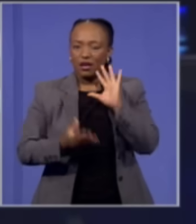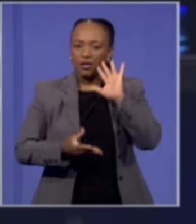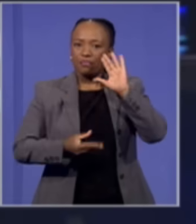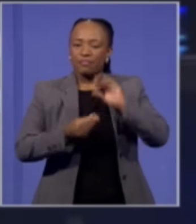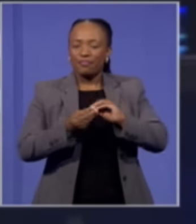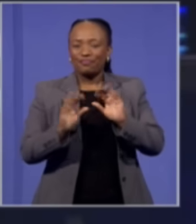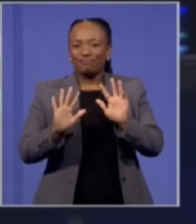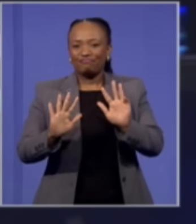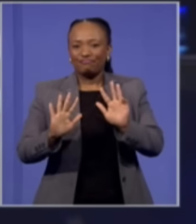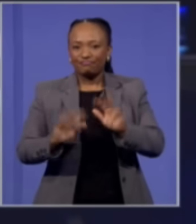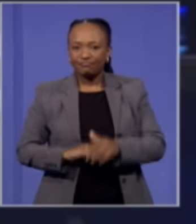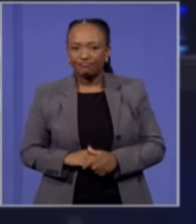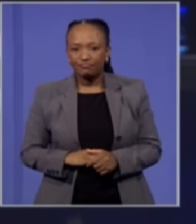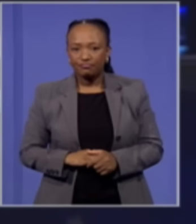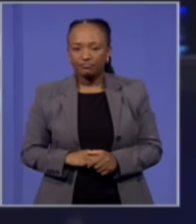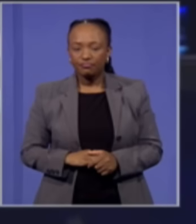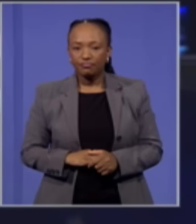robong.